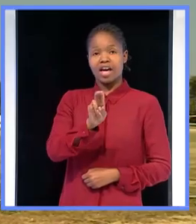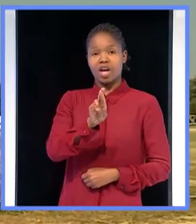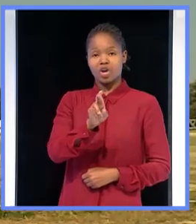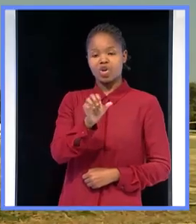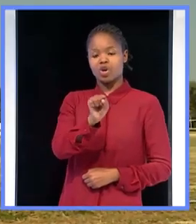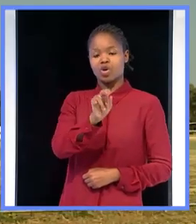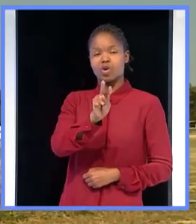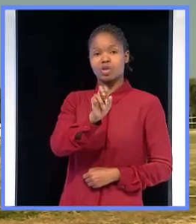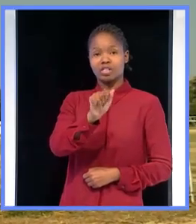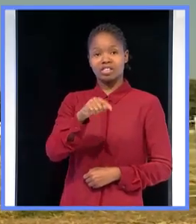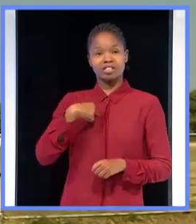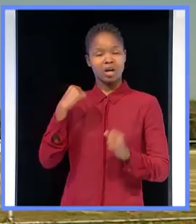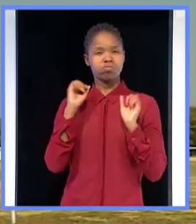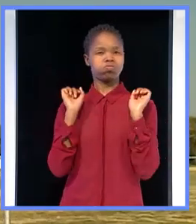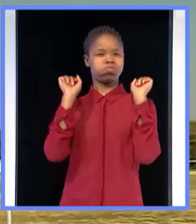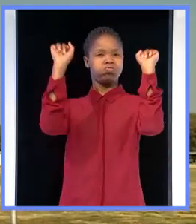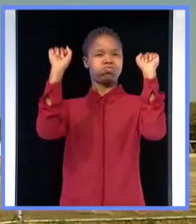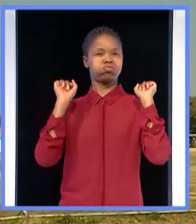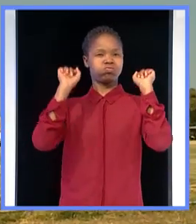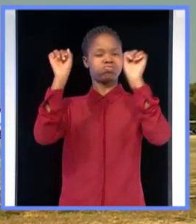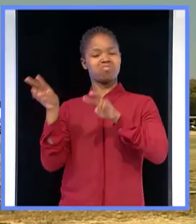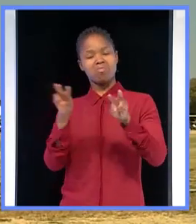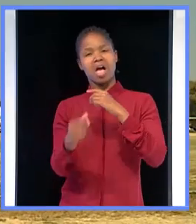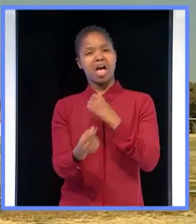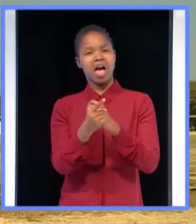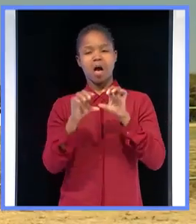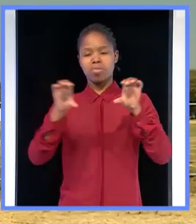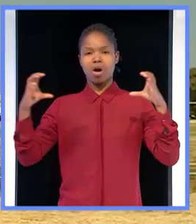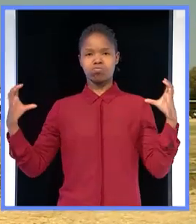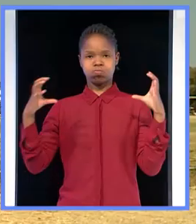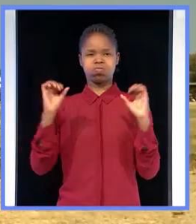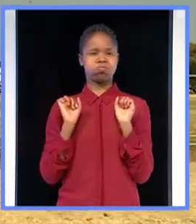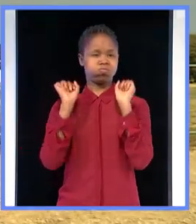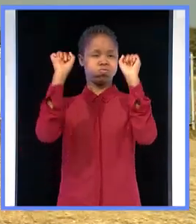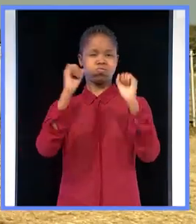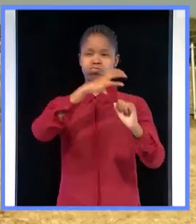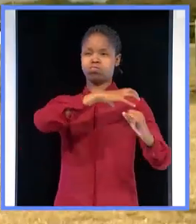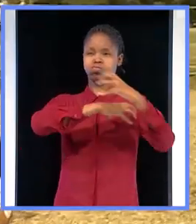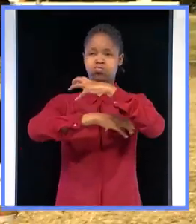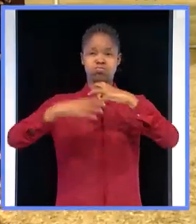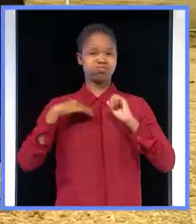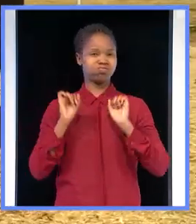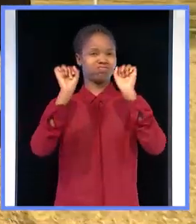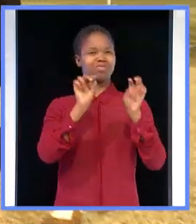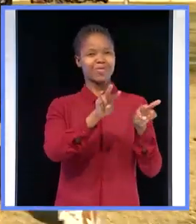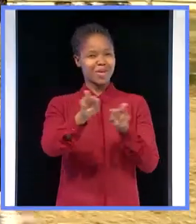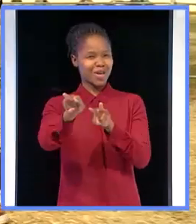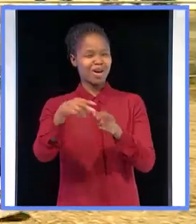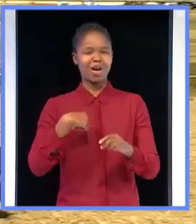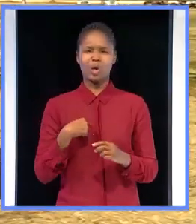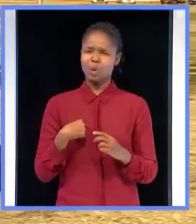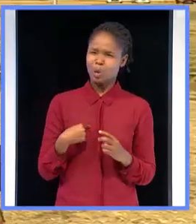gonna go, but for now, you guys just check out what's happening in Nur Sultan with people who are really, really tough. For now. Yo.